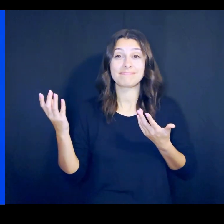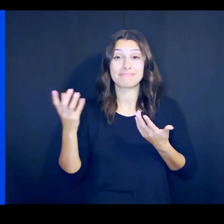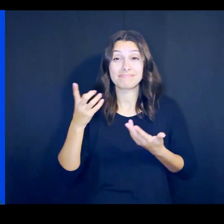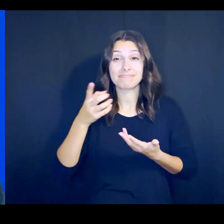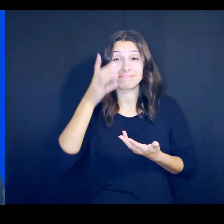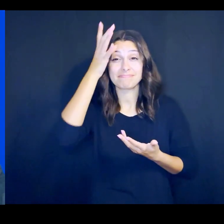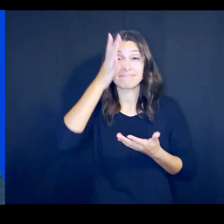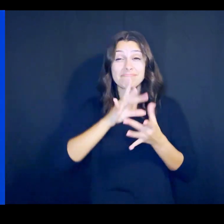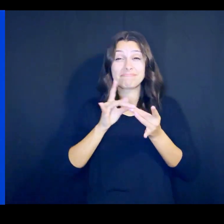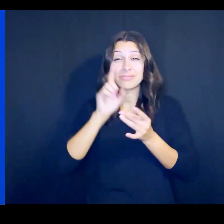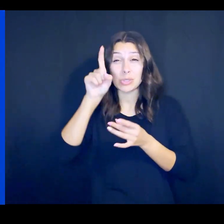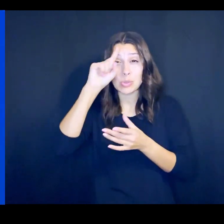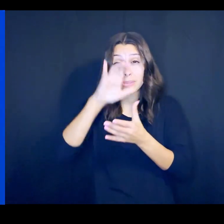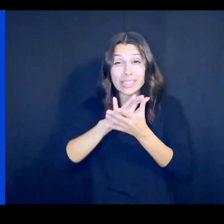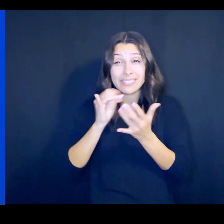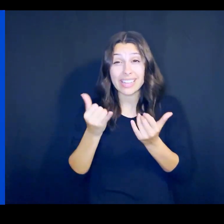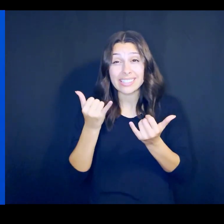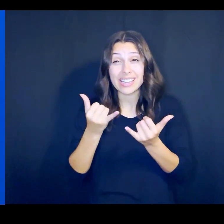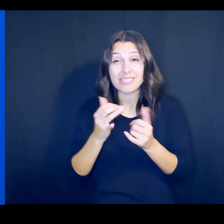fail. Do you believe that today?